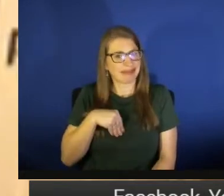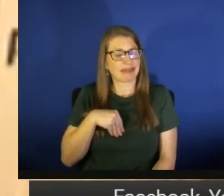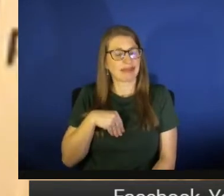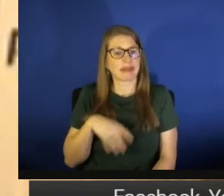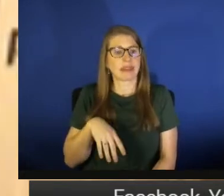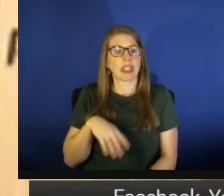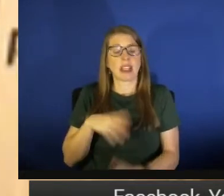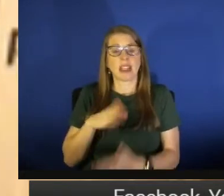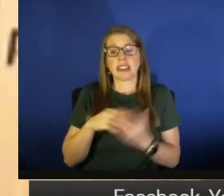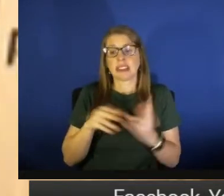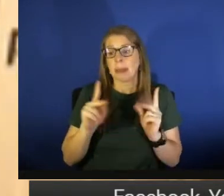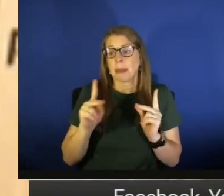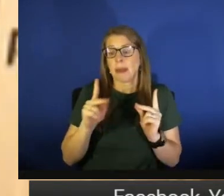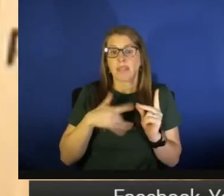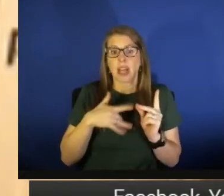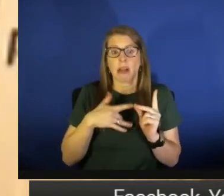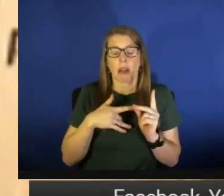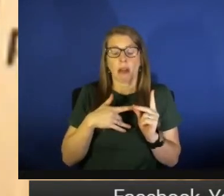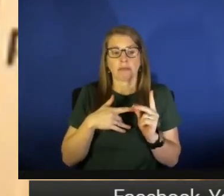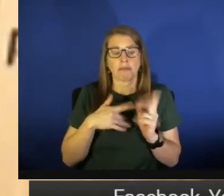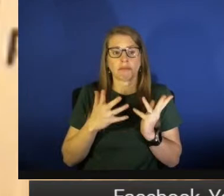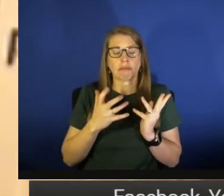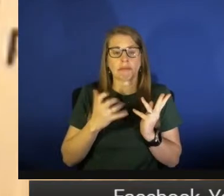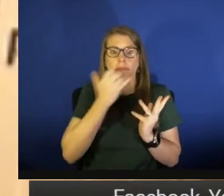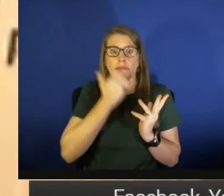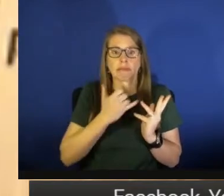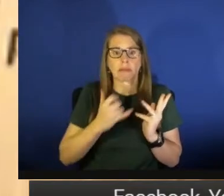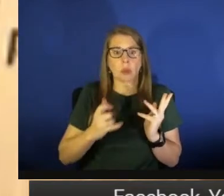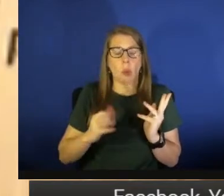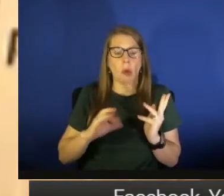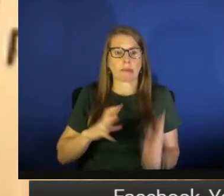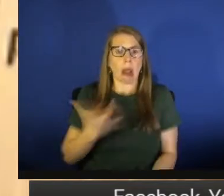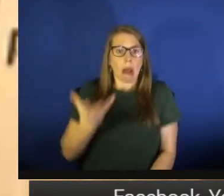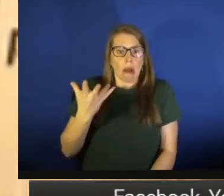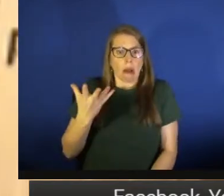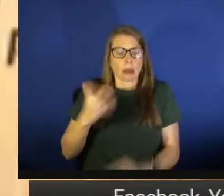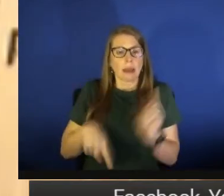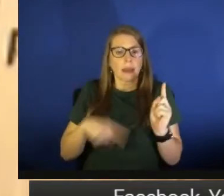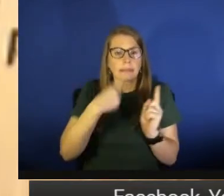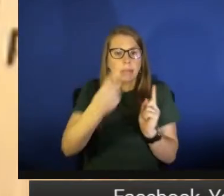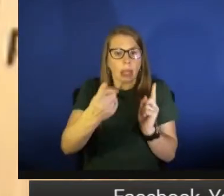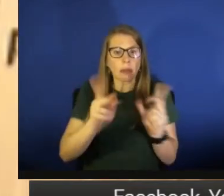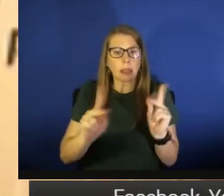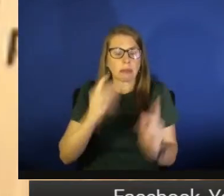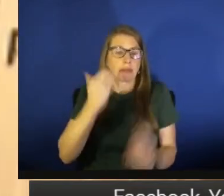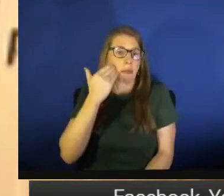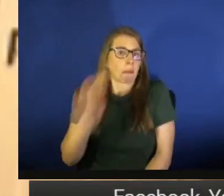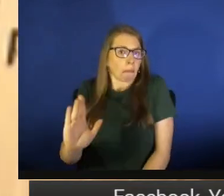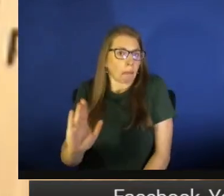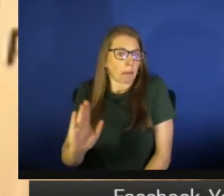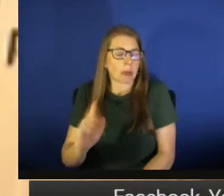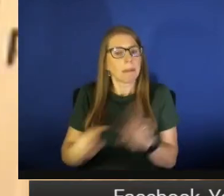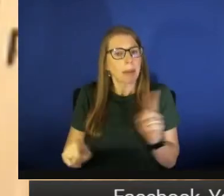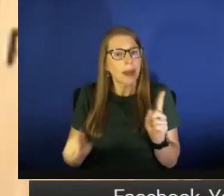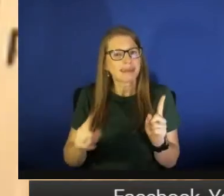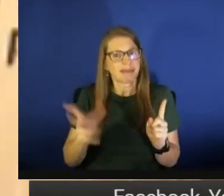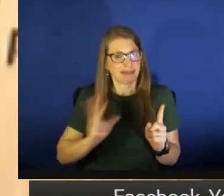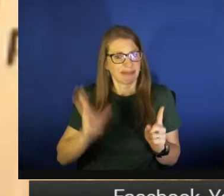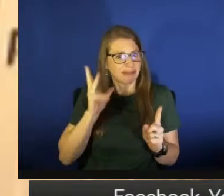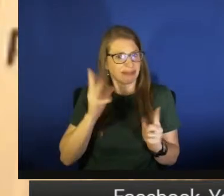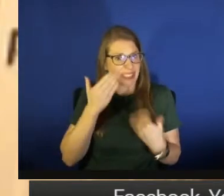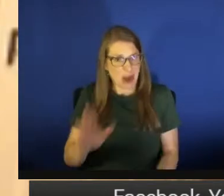sacrilege in media sometimes, but in the beginning, we simply didn't know. And, not